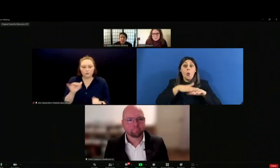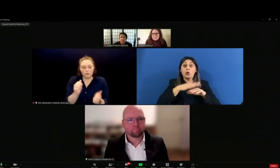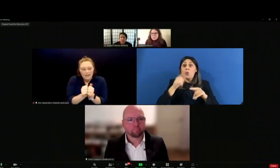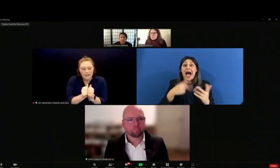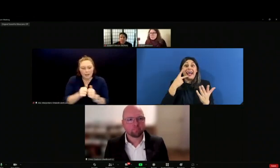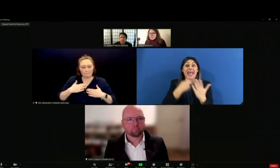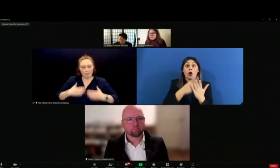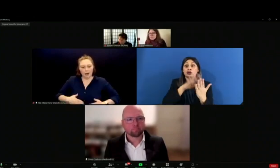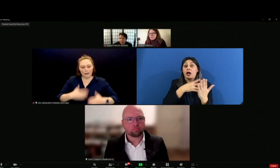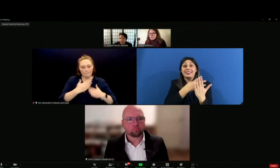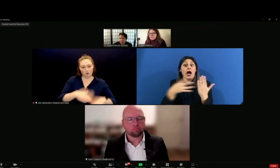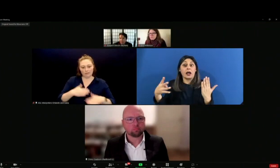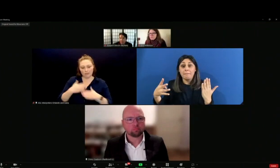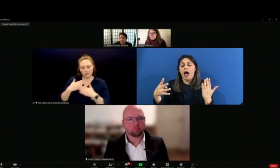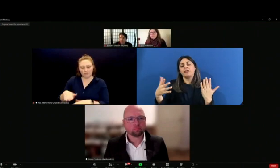that allows